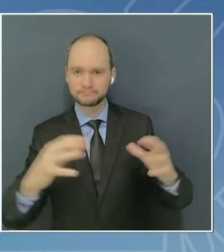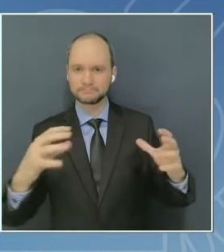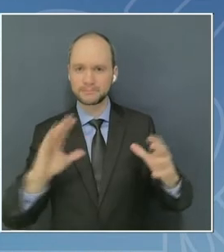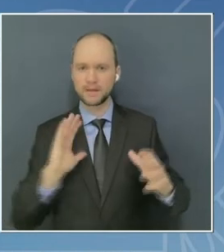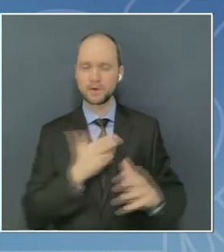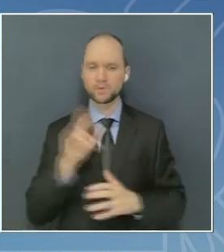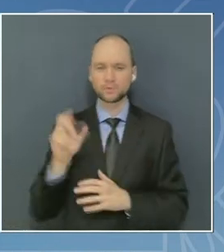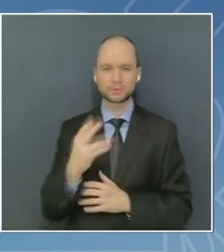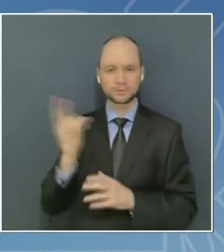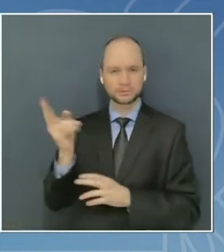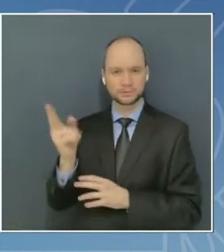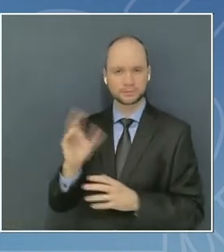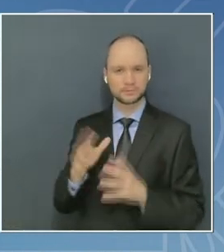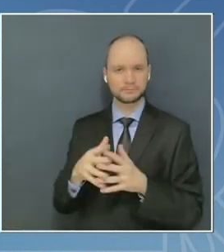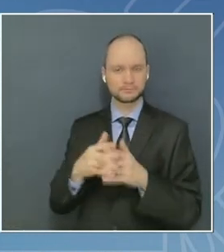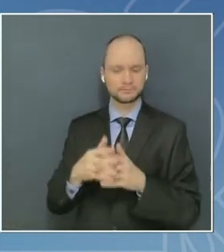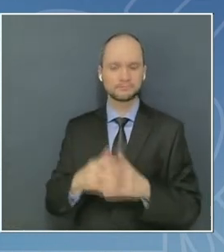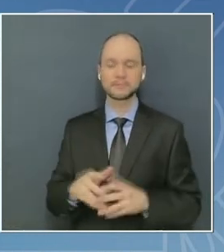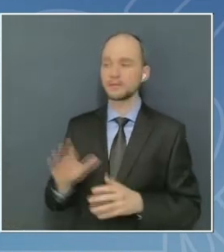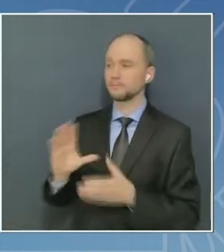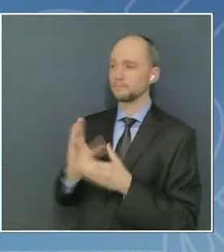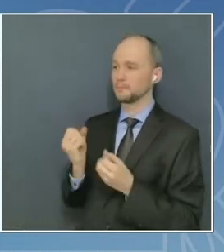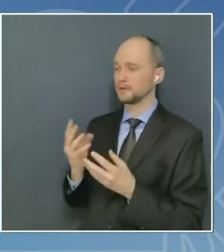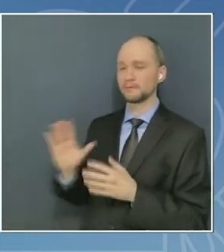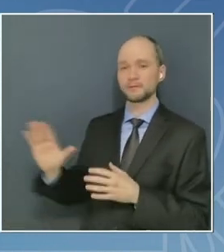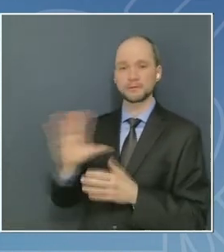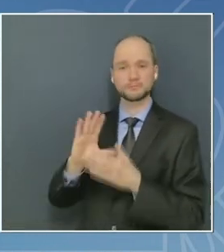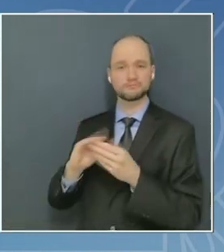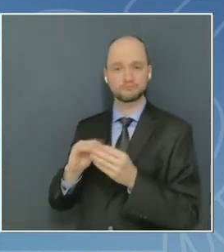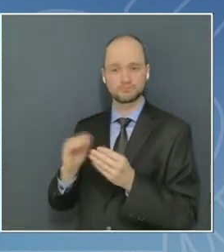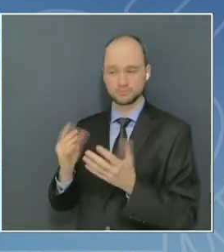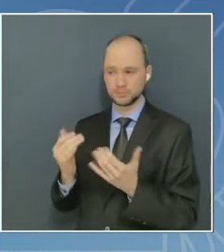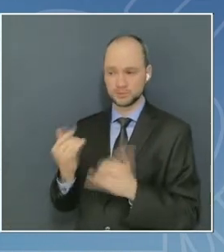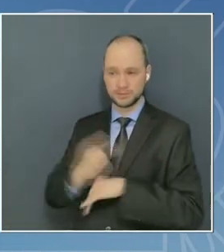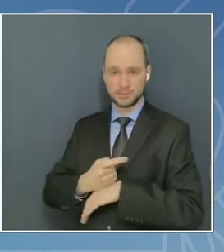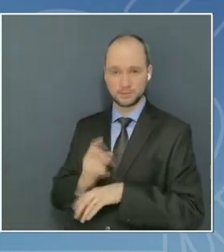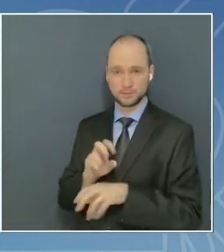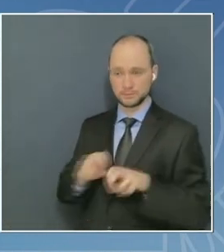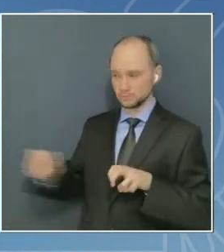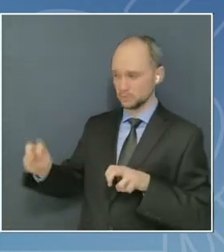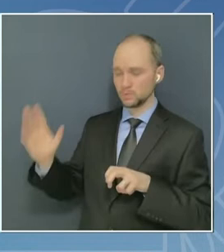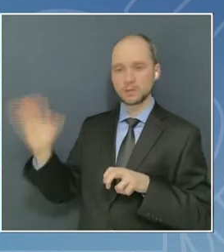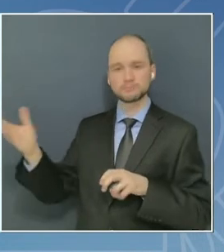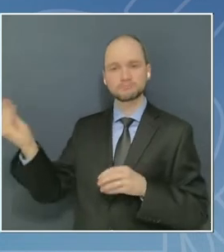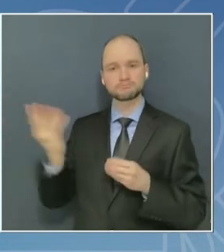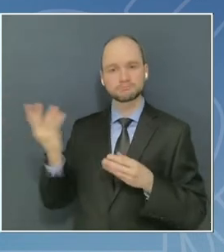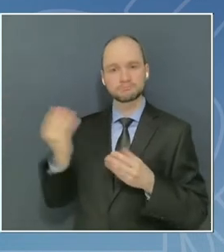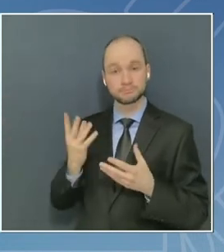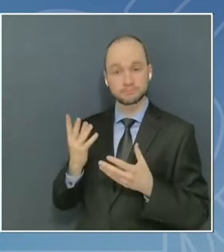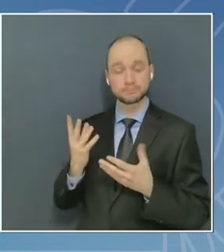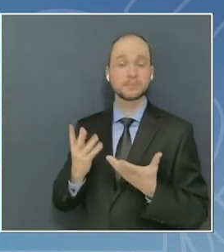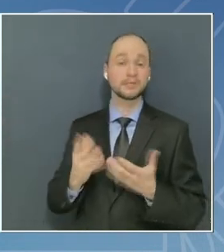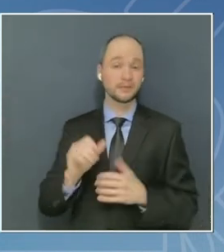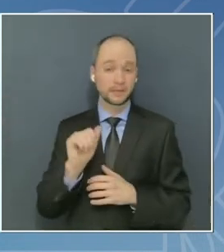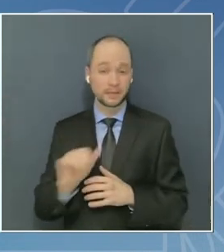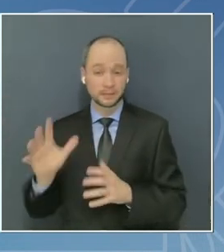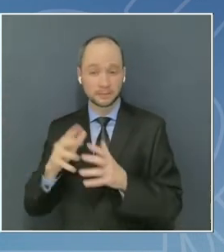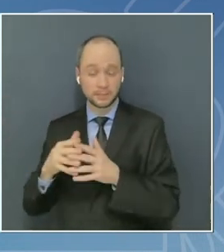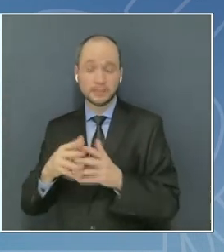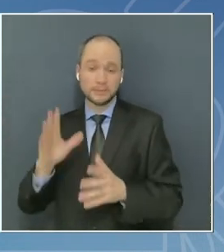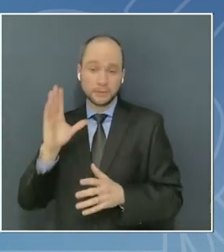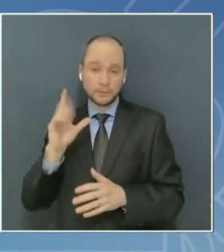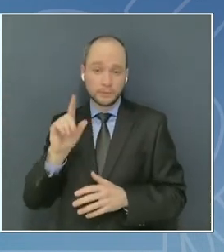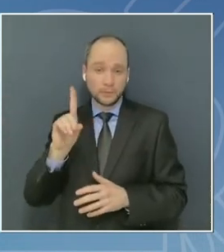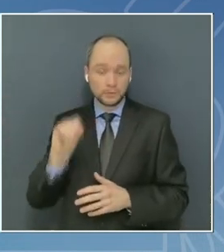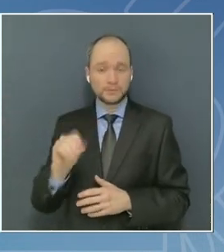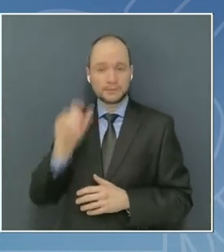stories with us today. Like many Asian Americans, Southeast Asian Americans have fought against racism and discrimination that continues to persist in